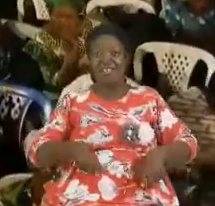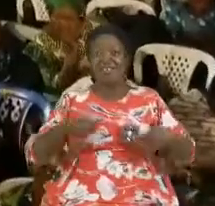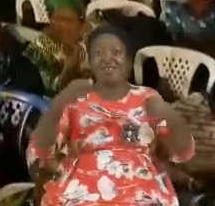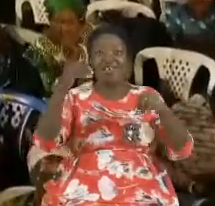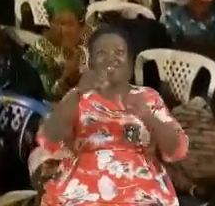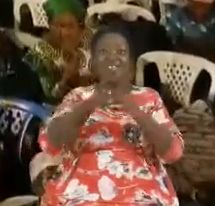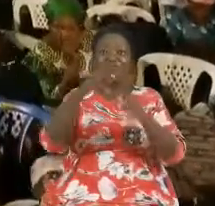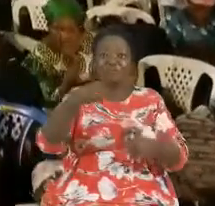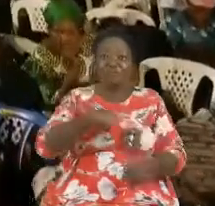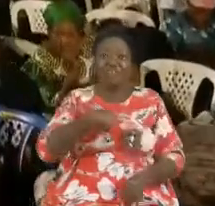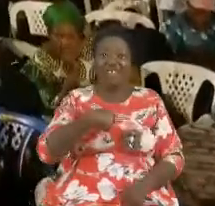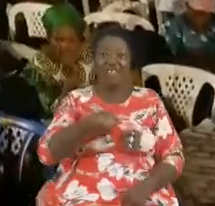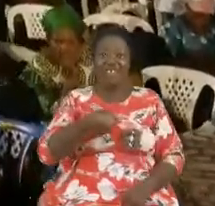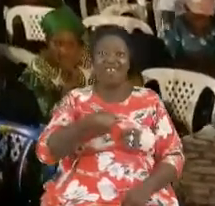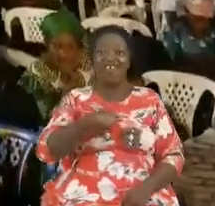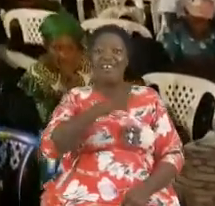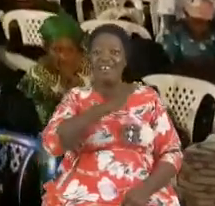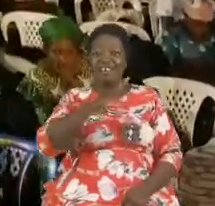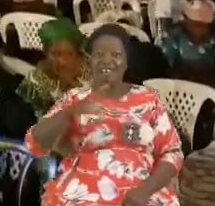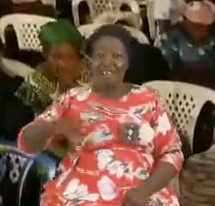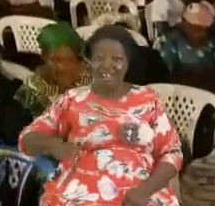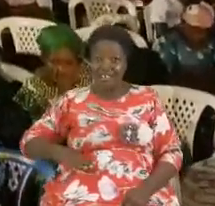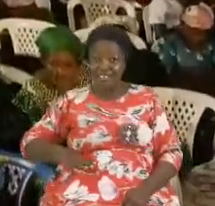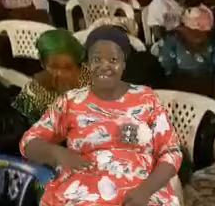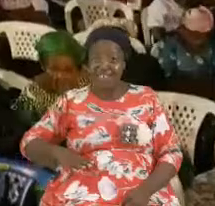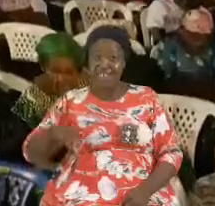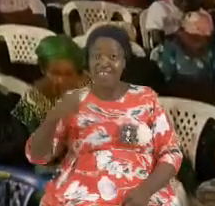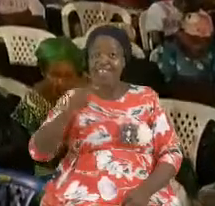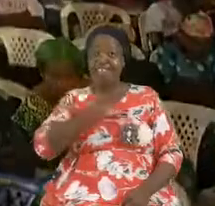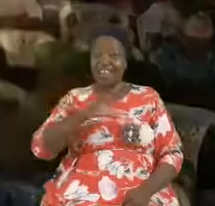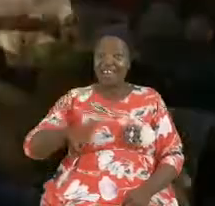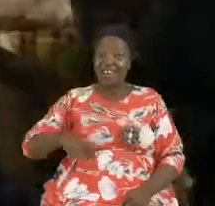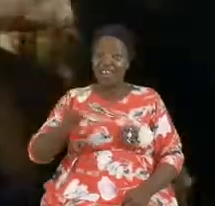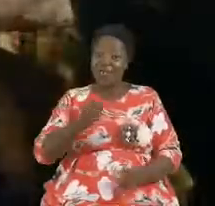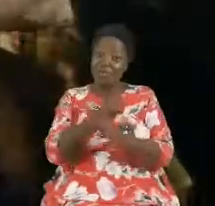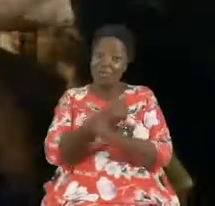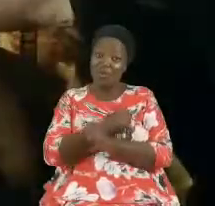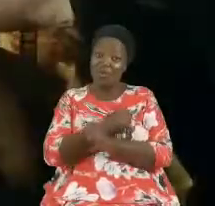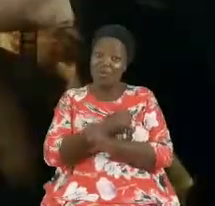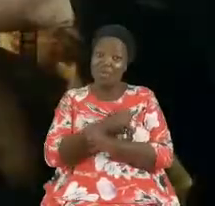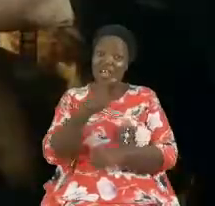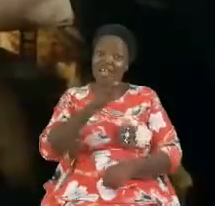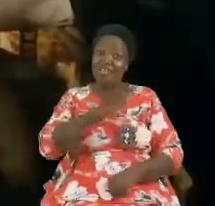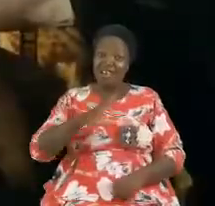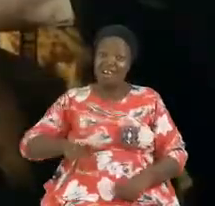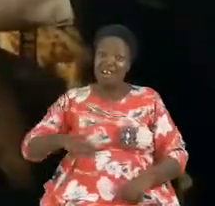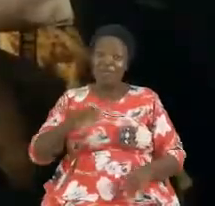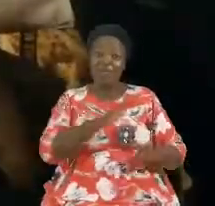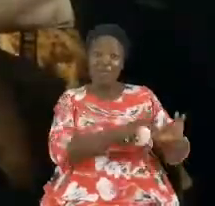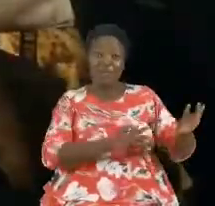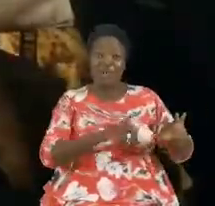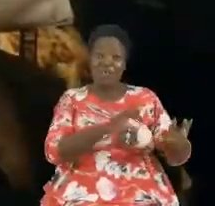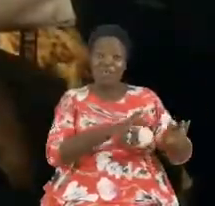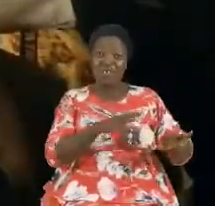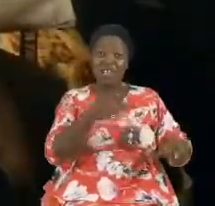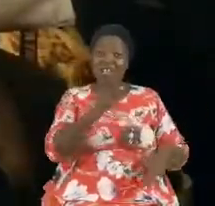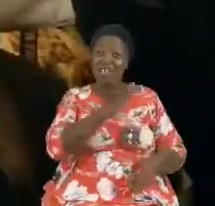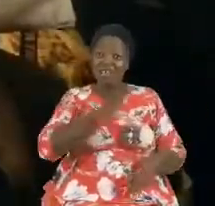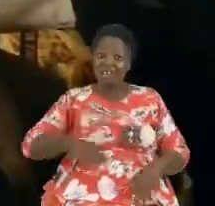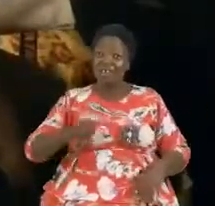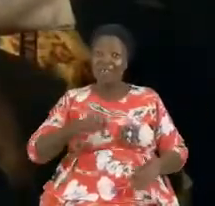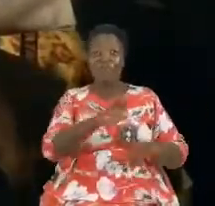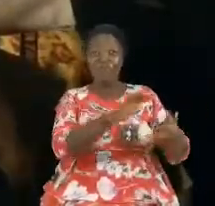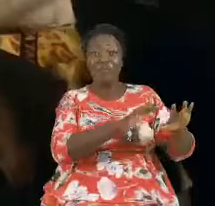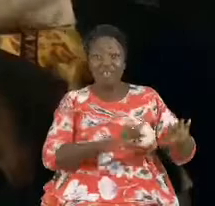liveth in me. Christ liveth in me. Christ, the Christ of love,